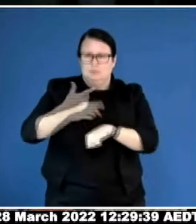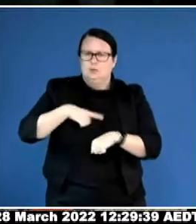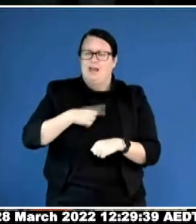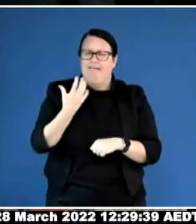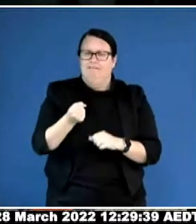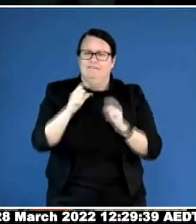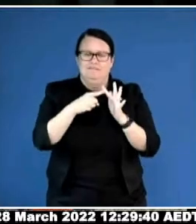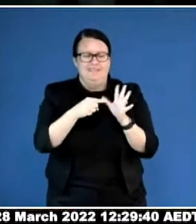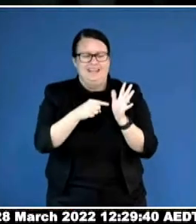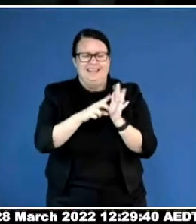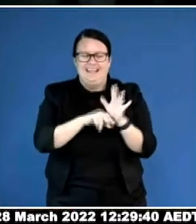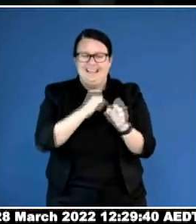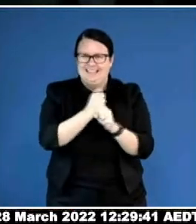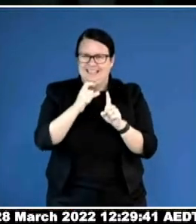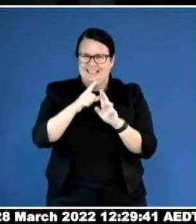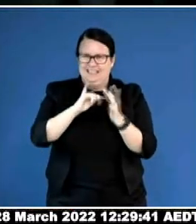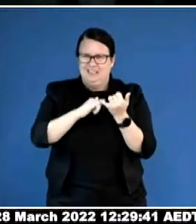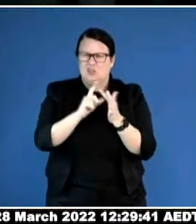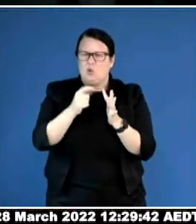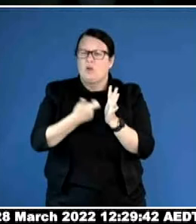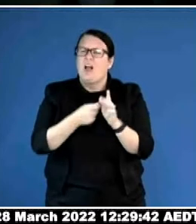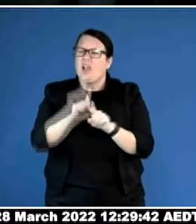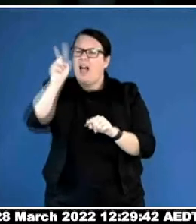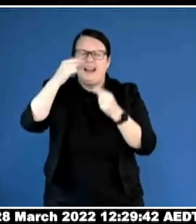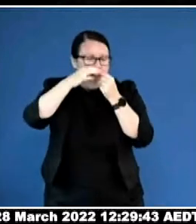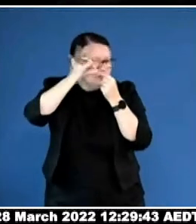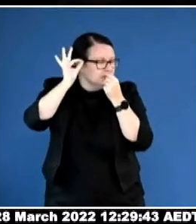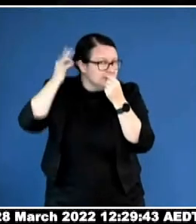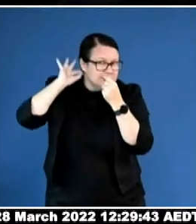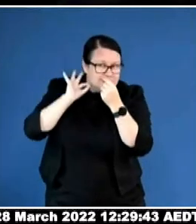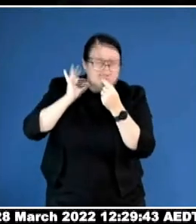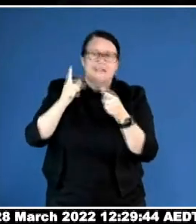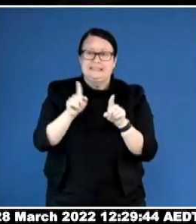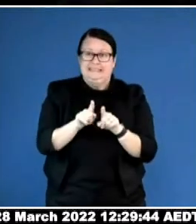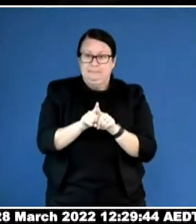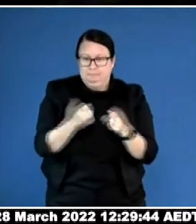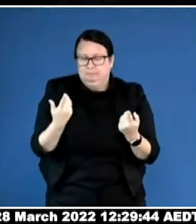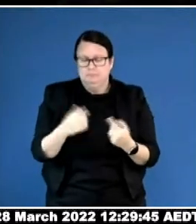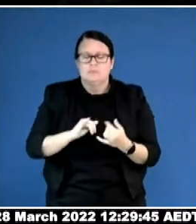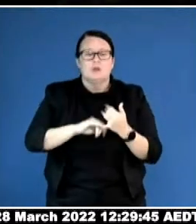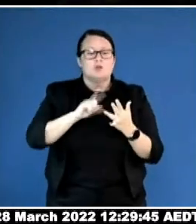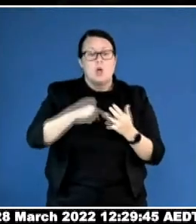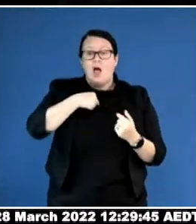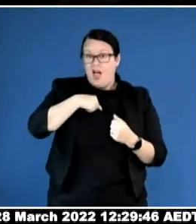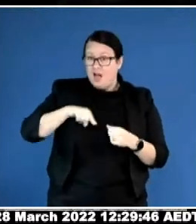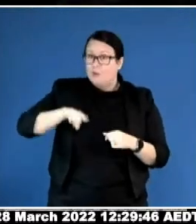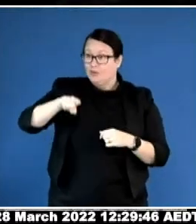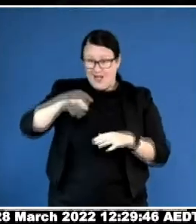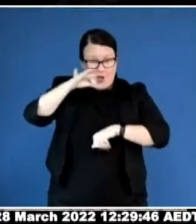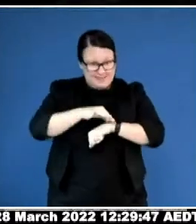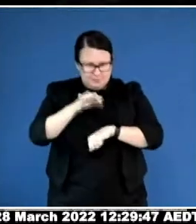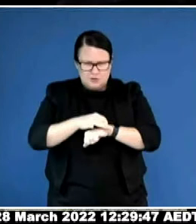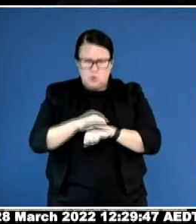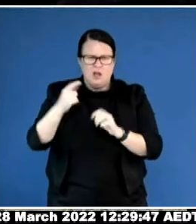I had a nasogastric tube in. I was very unwell. And in comes a real estate agent with my partner with paperwork to sign over